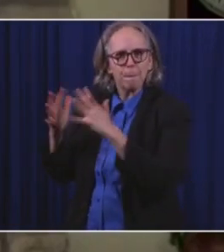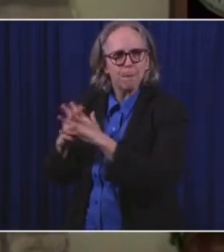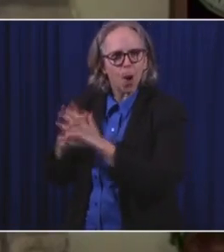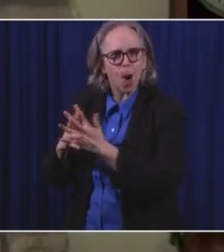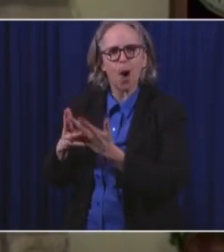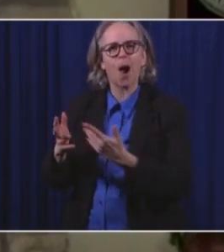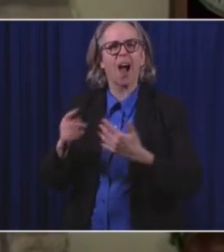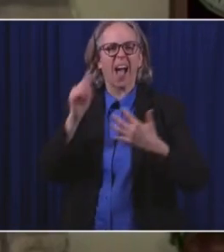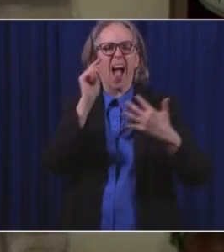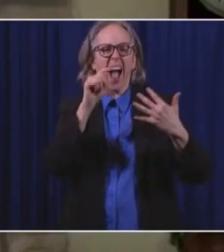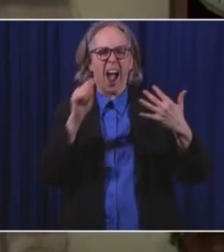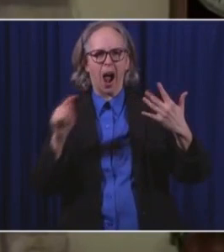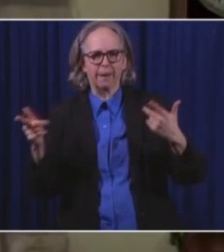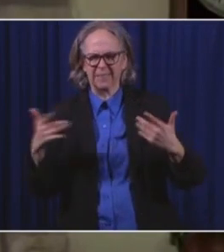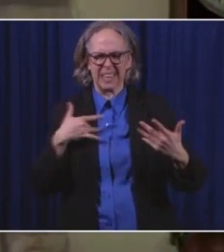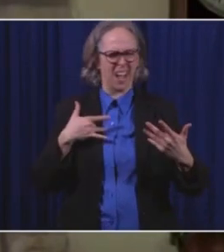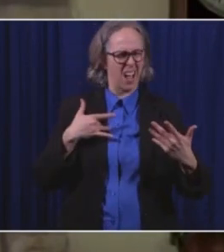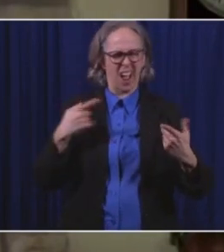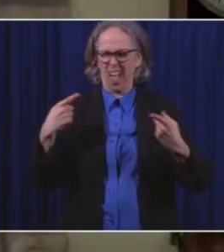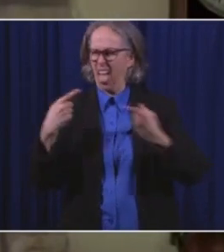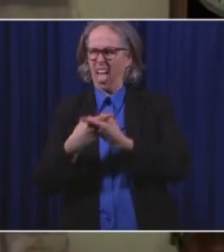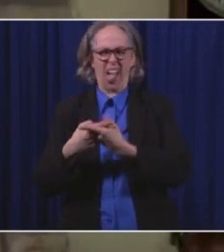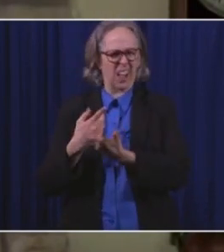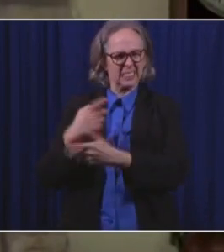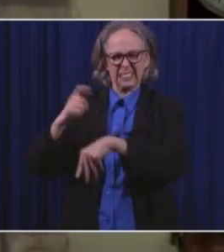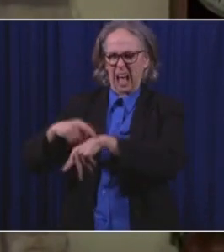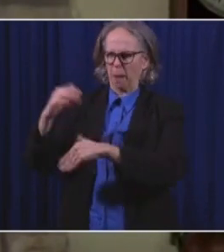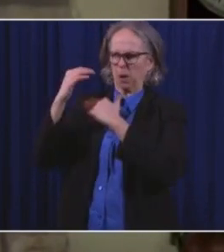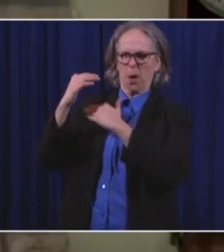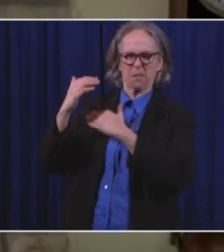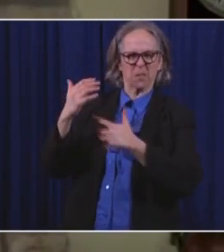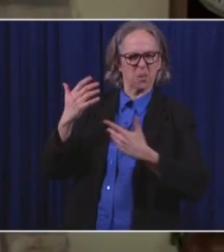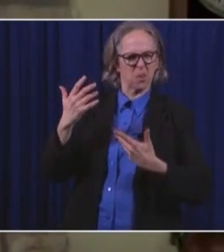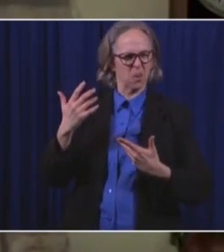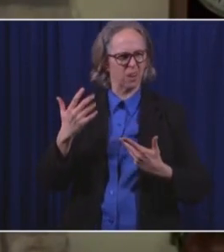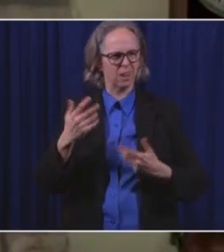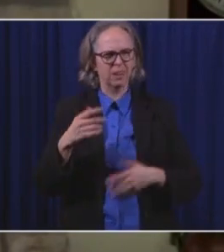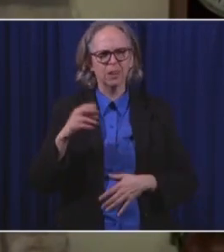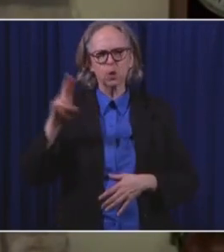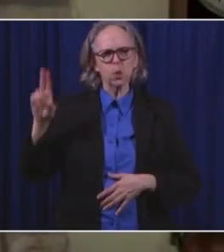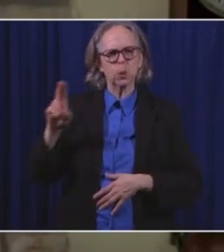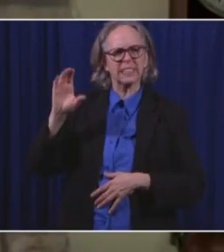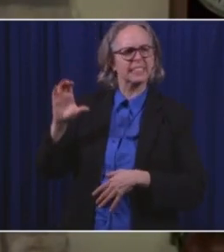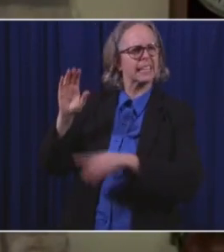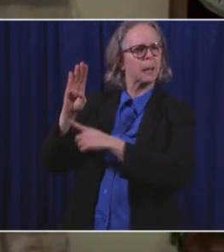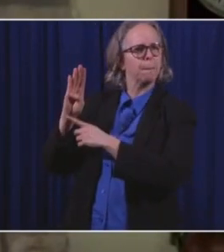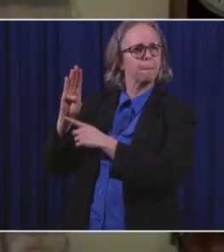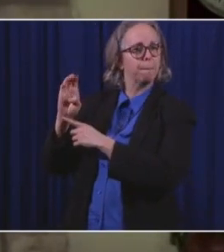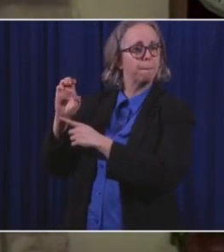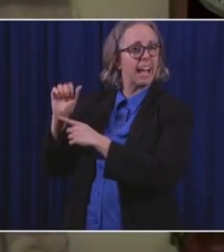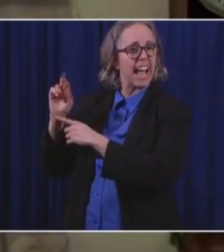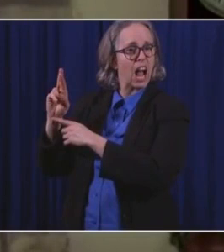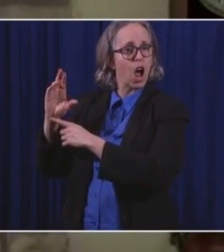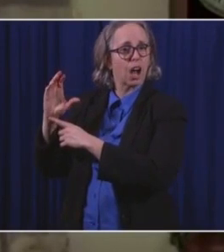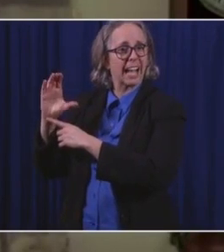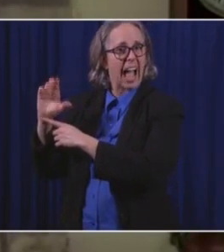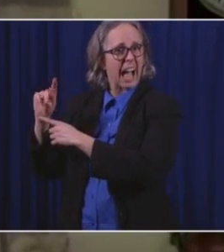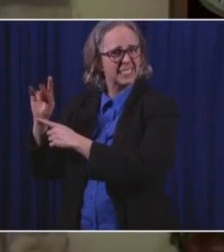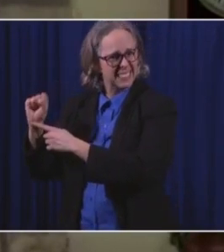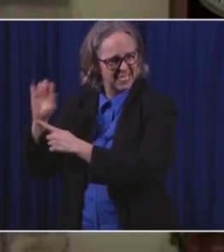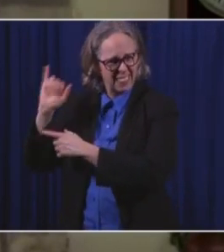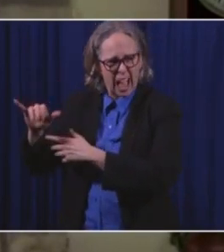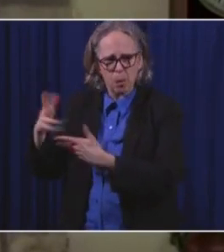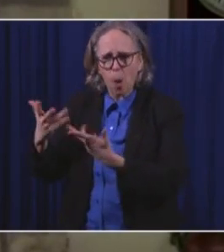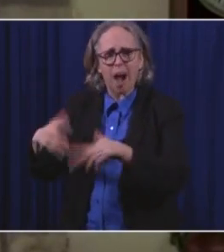the anticipation of the University of Cincinnati Bearcats hosting their conference championship football game. The start times for these games